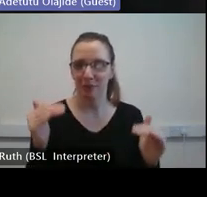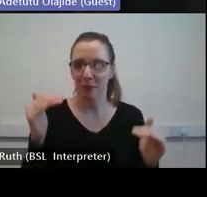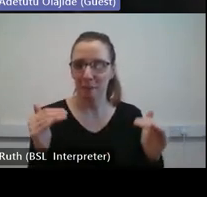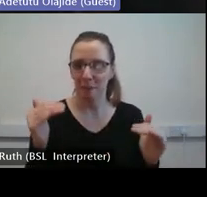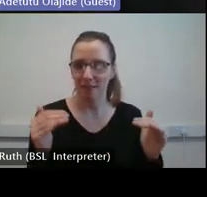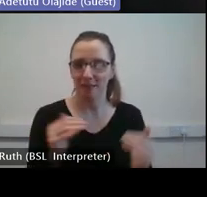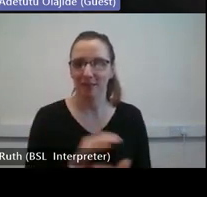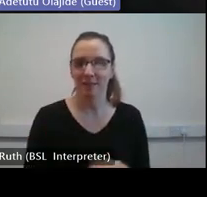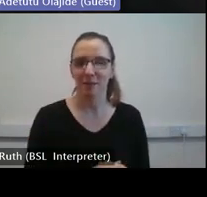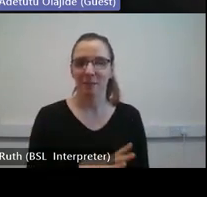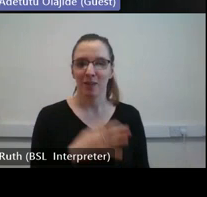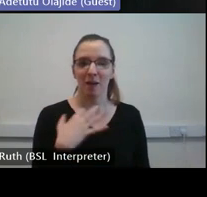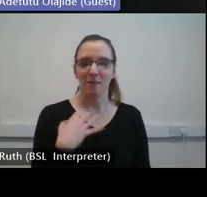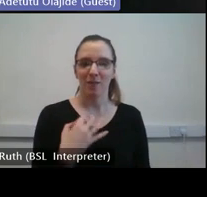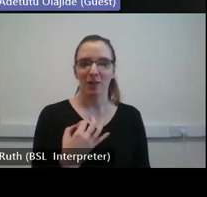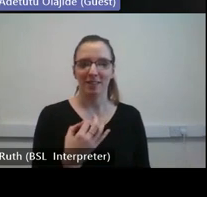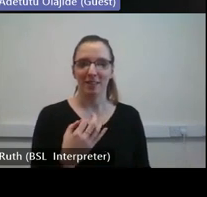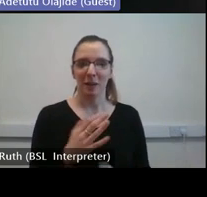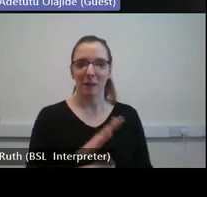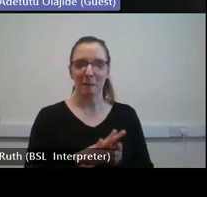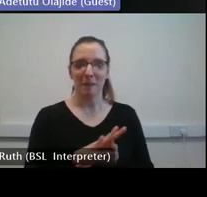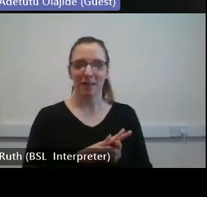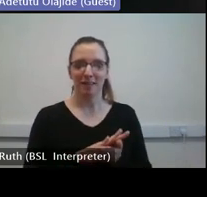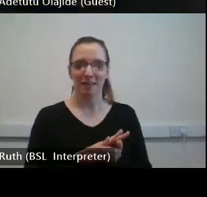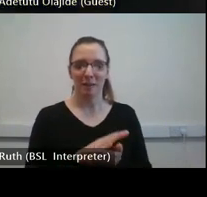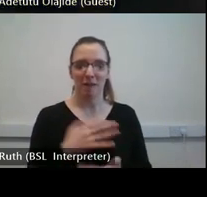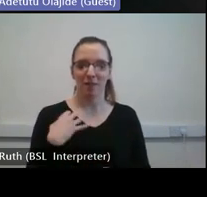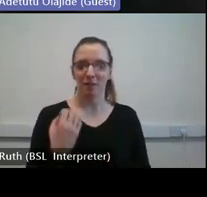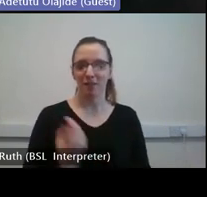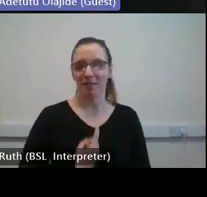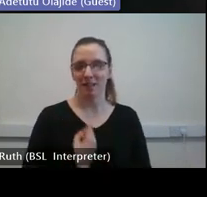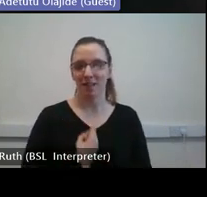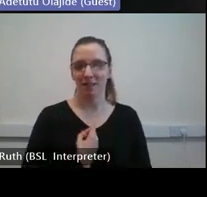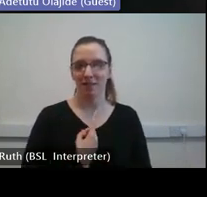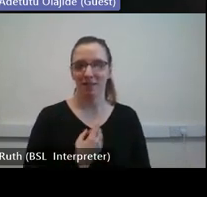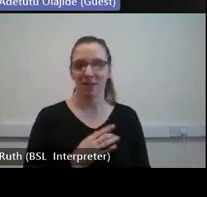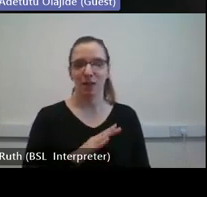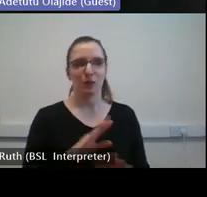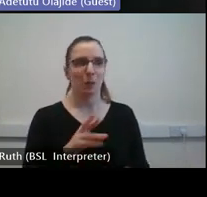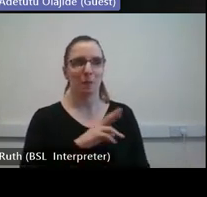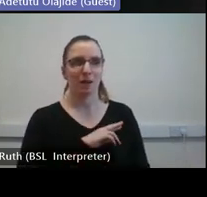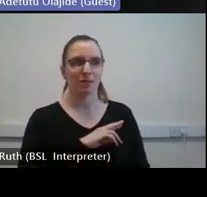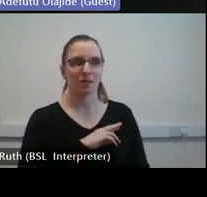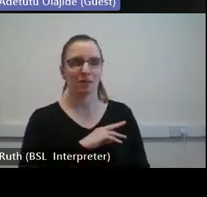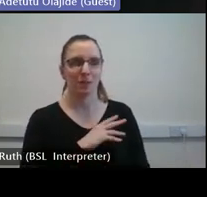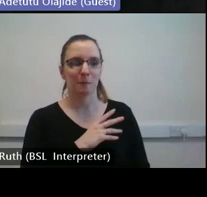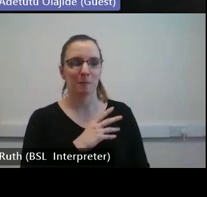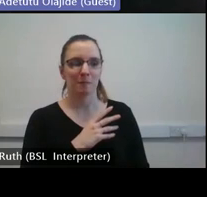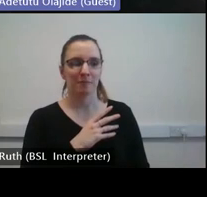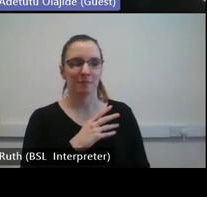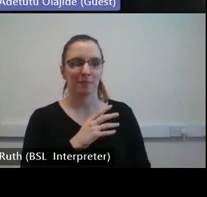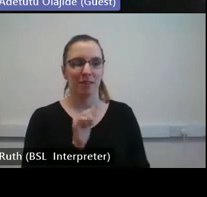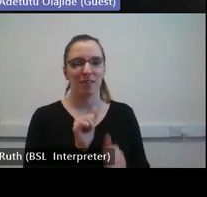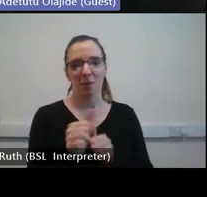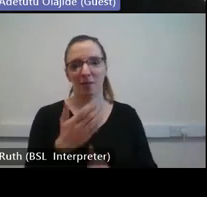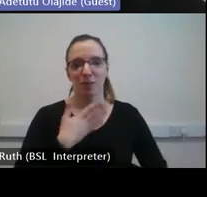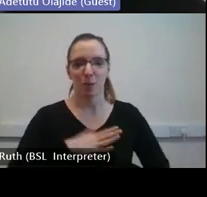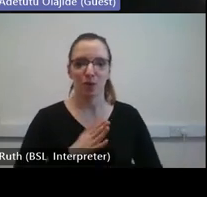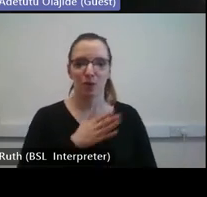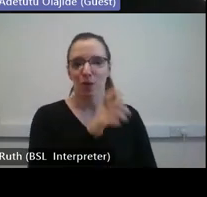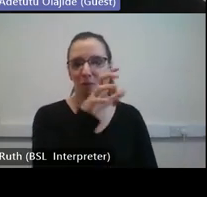me, volunteering has to come with the volunteers itself. So it's not because the company is allowing you to go somewhere or the